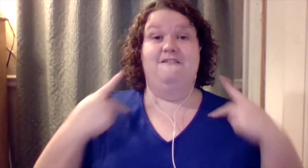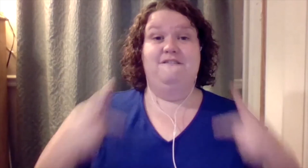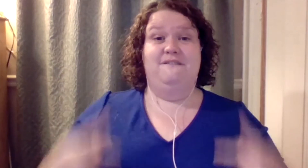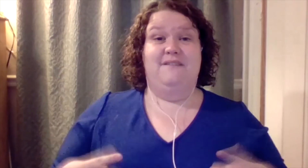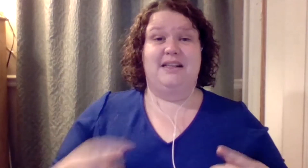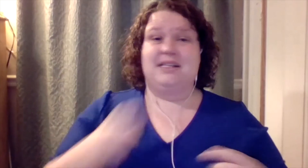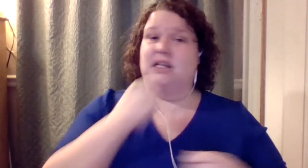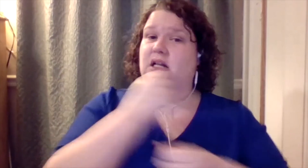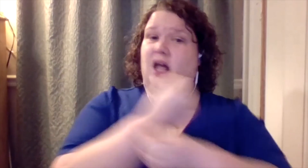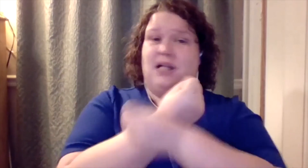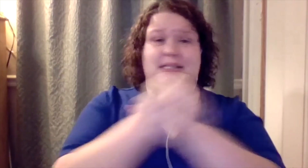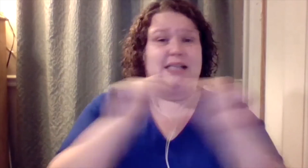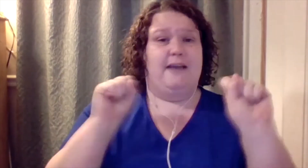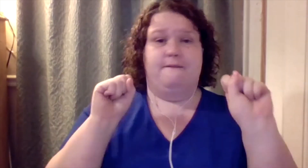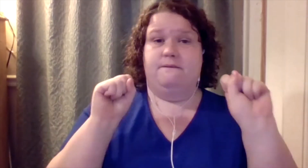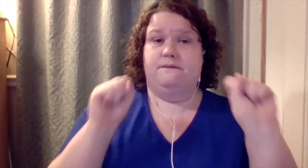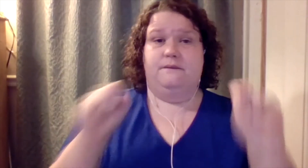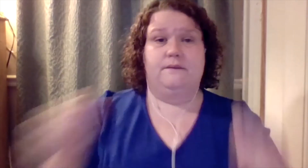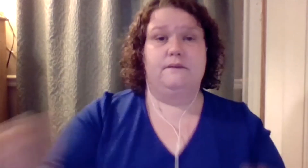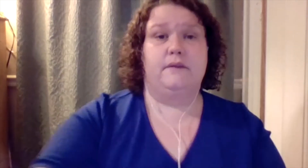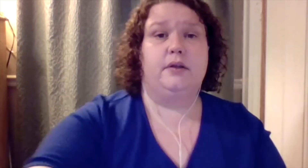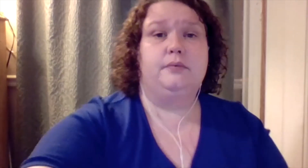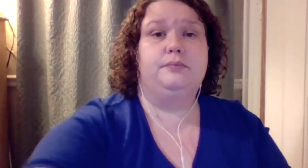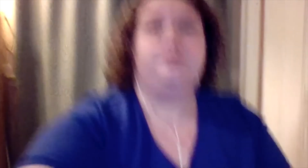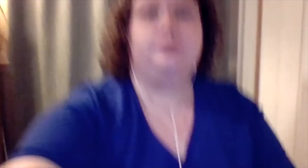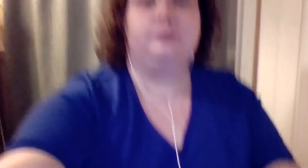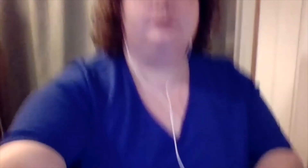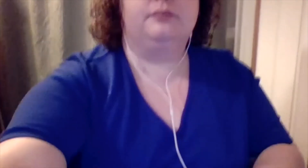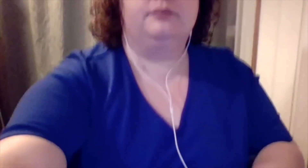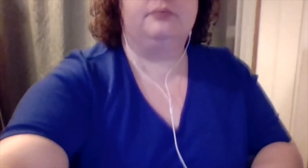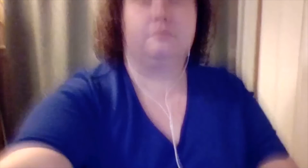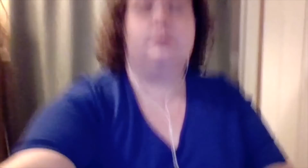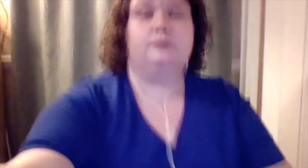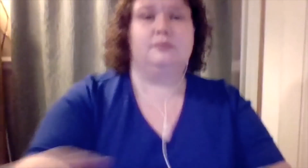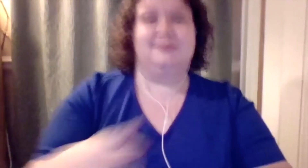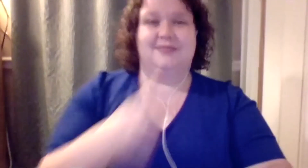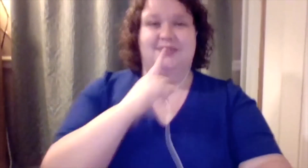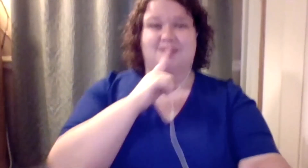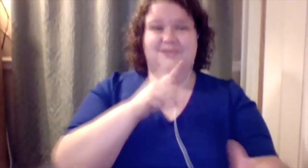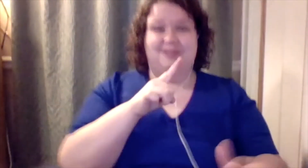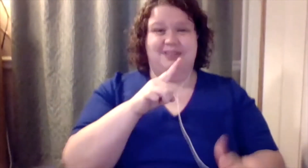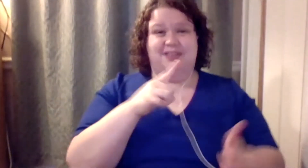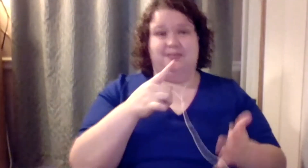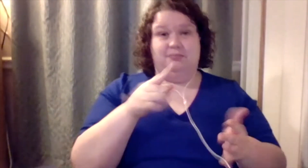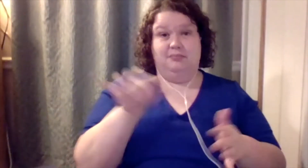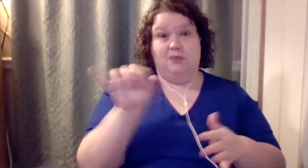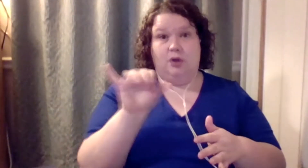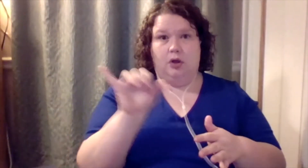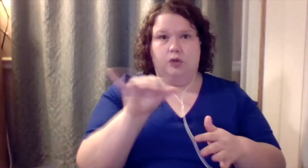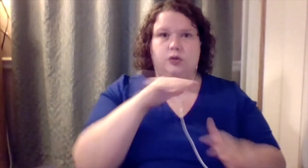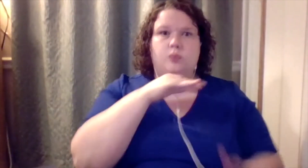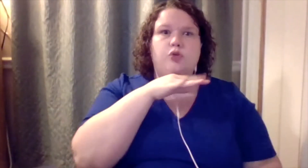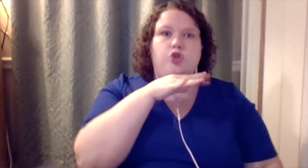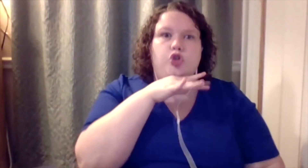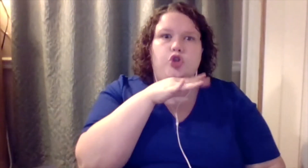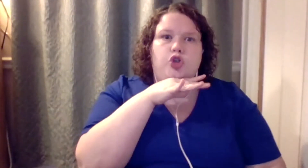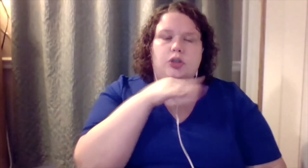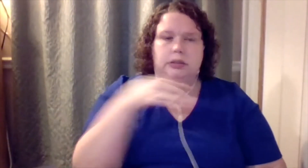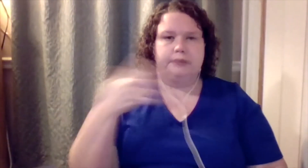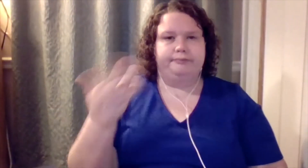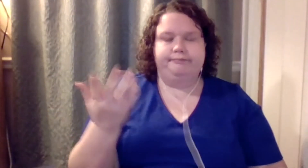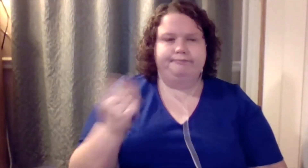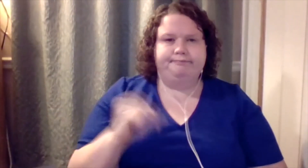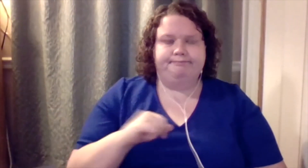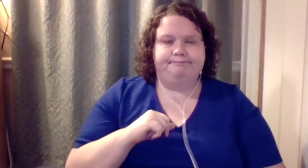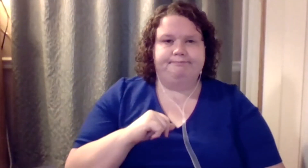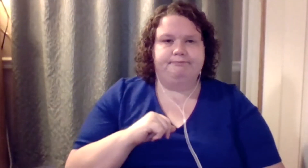unsafe, to say nothing about hygiene and all that. But the Dean Saxenian could talk